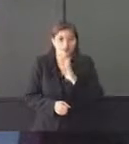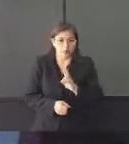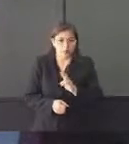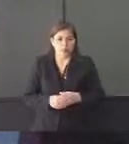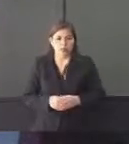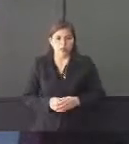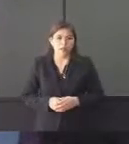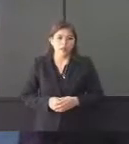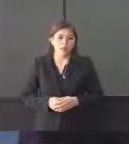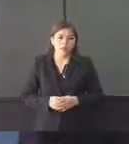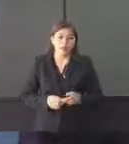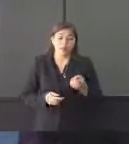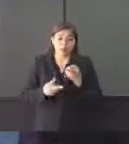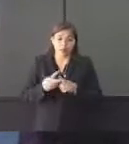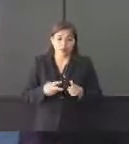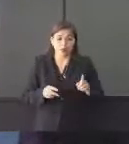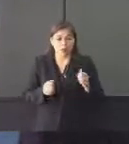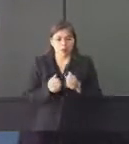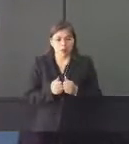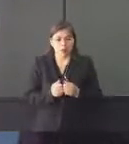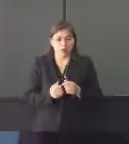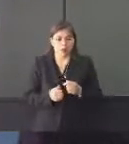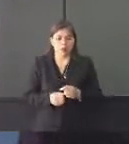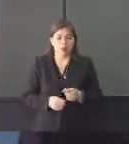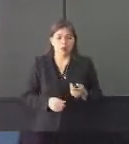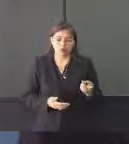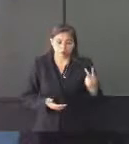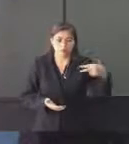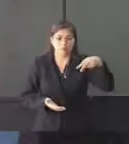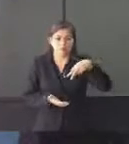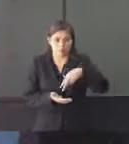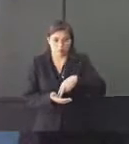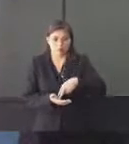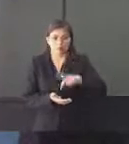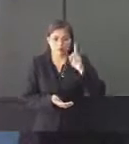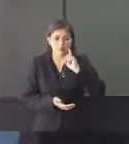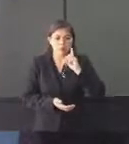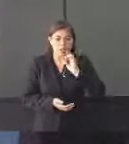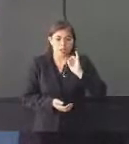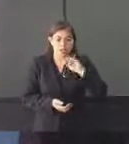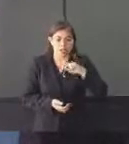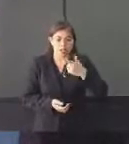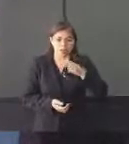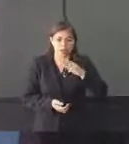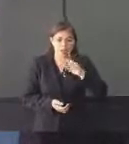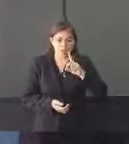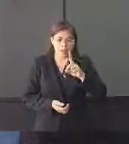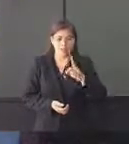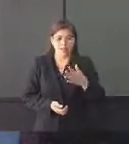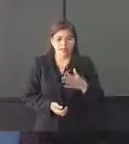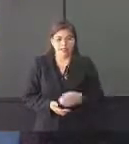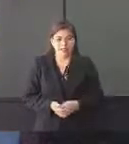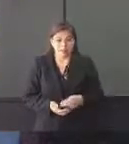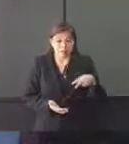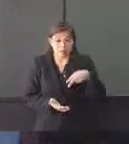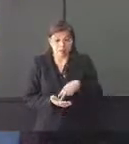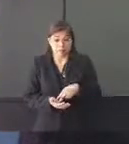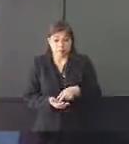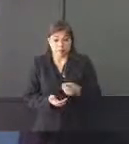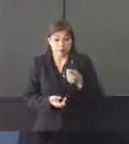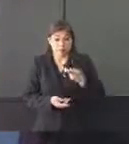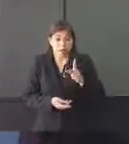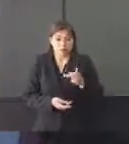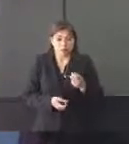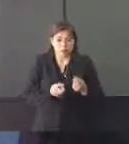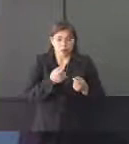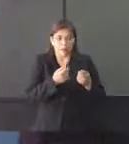round of reflections. We are going to start with our panelists, who is in person. Ingrid and I said we are the only ones present